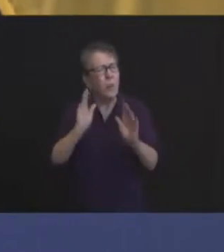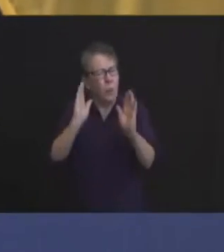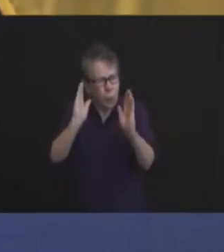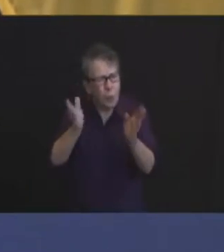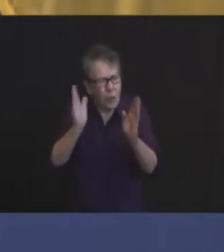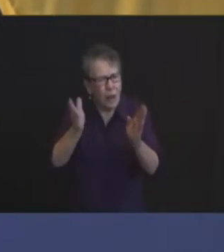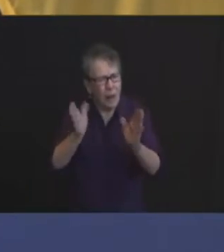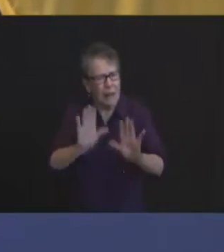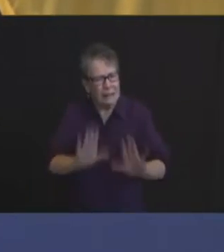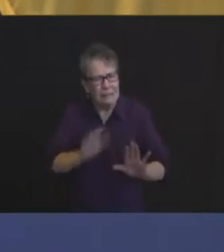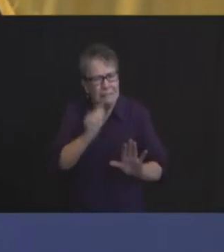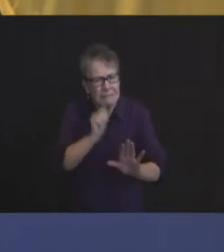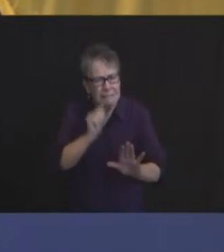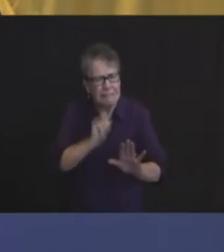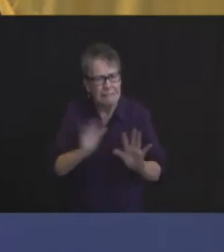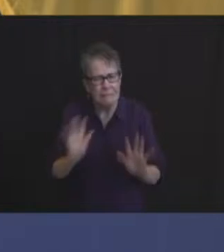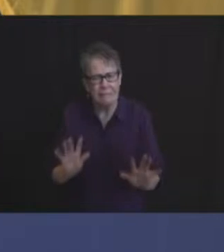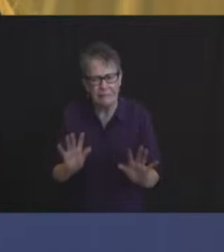about weeks and months here.